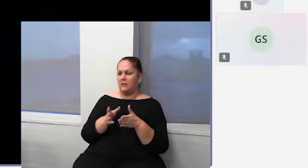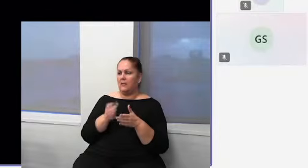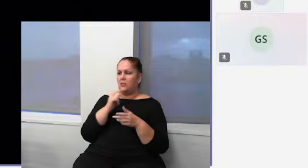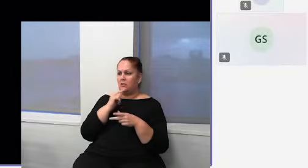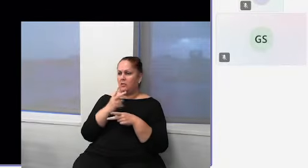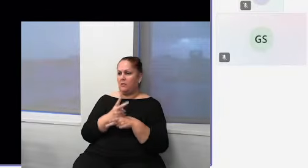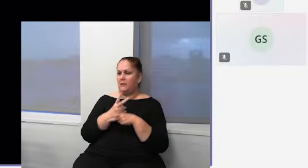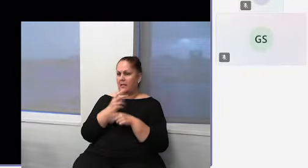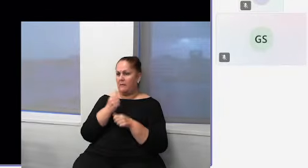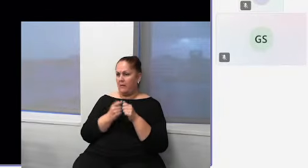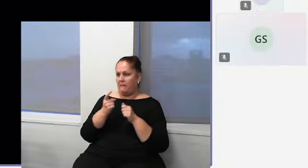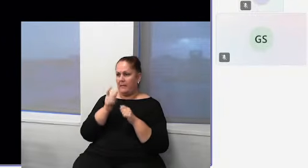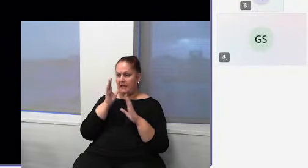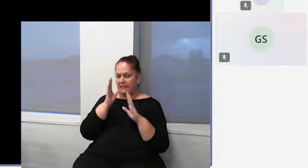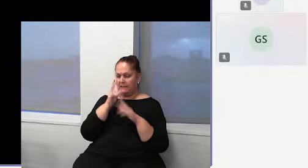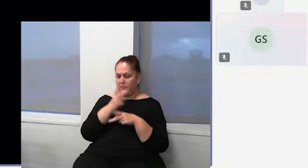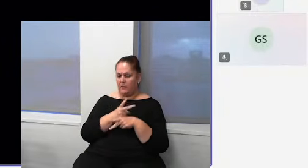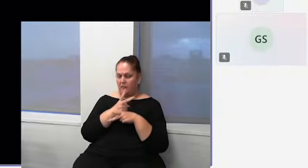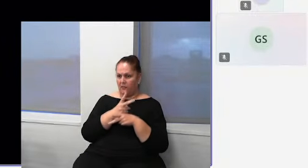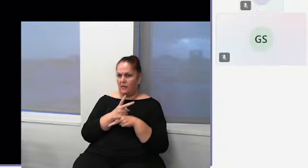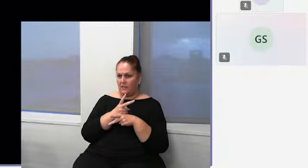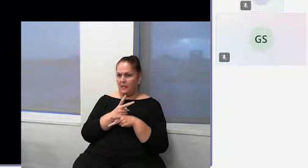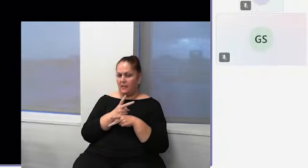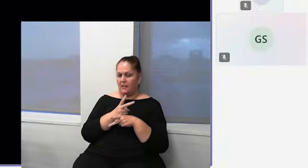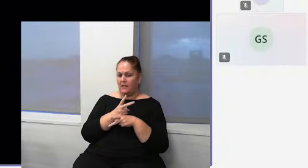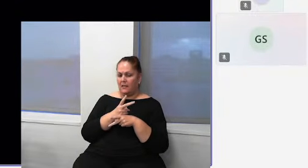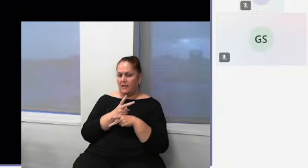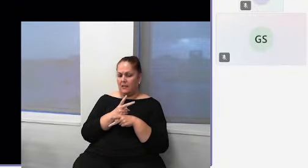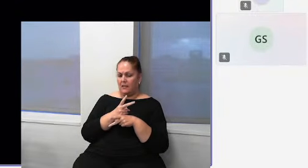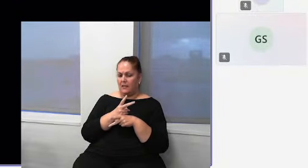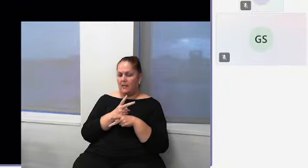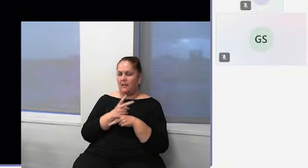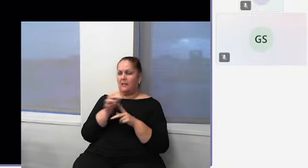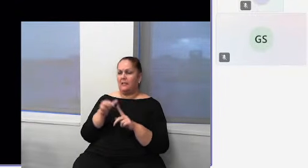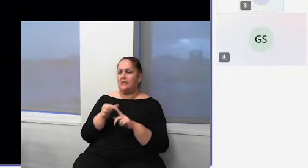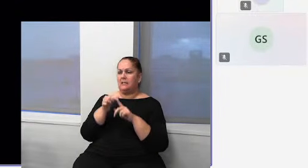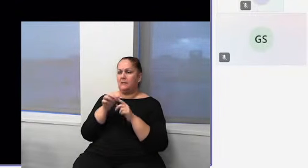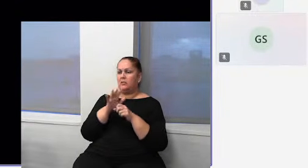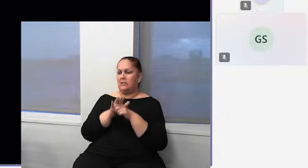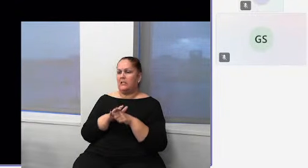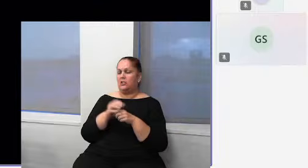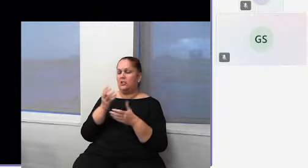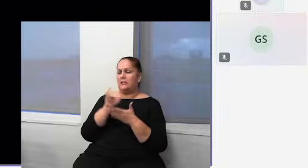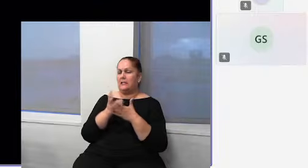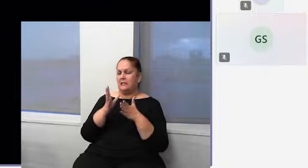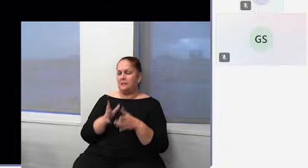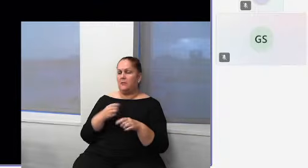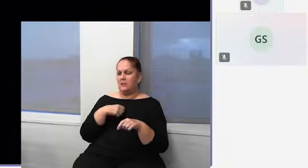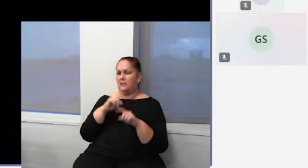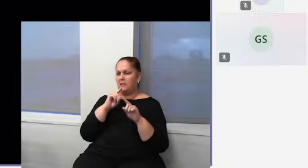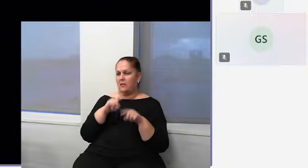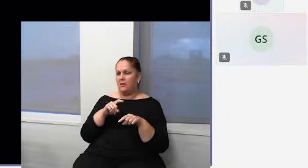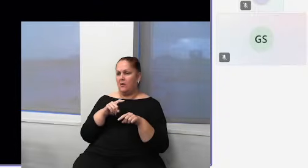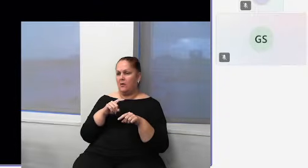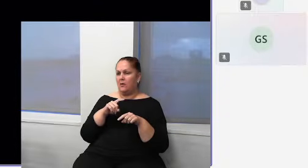testimony. So be careful, and everybody listen very carefully. The special pension testimony that I ordered in my